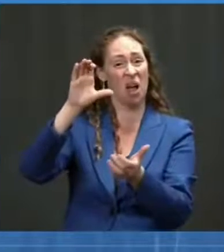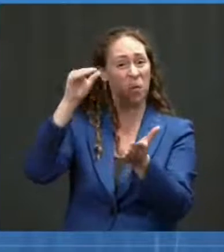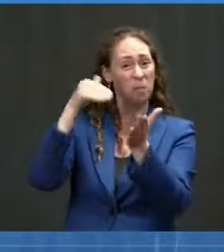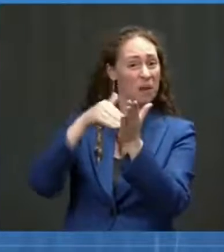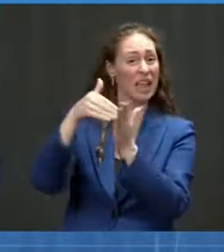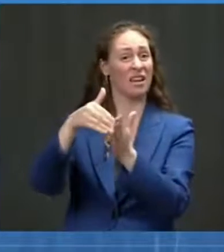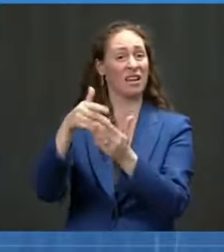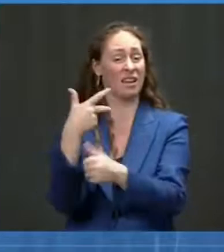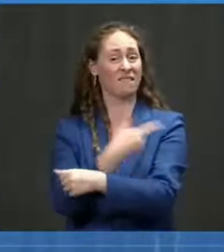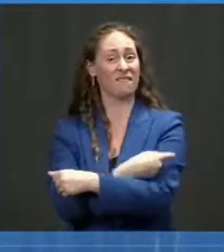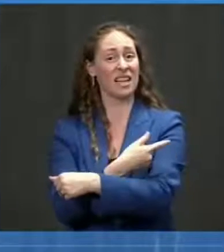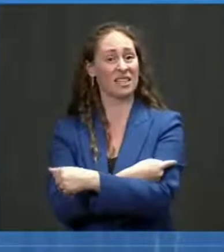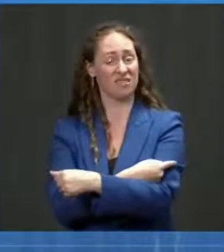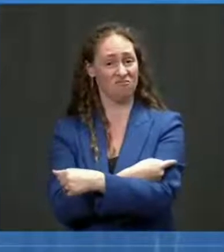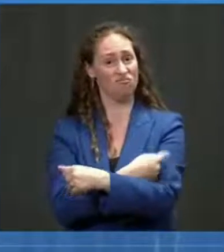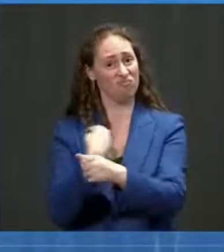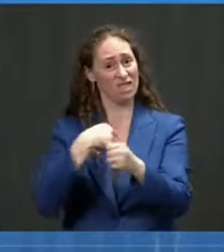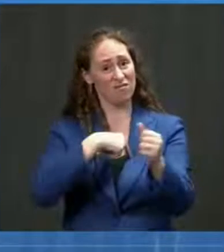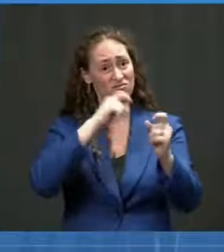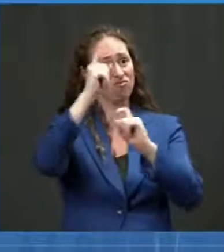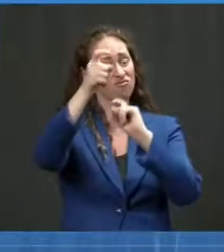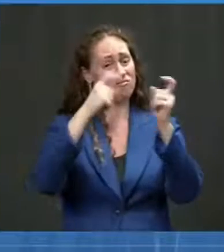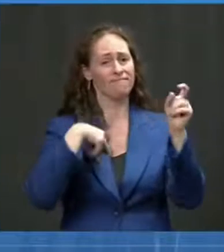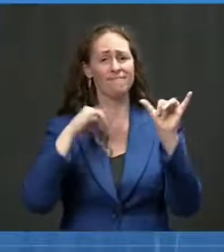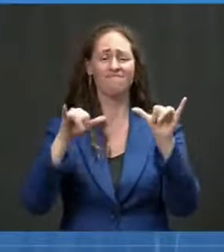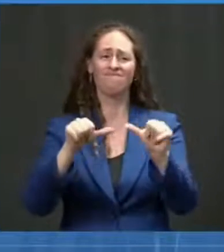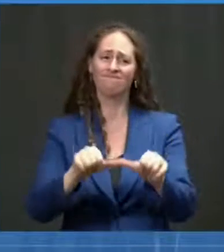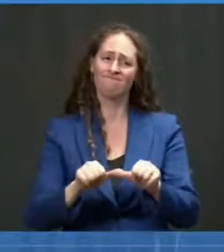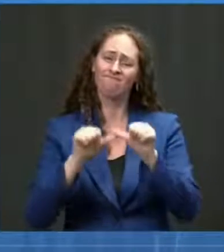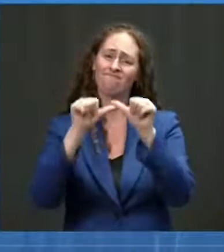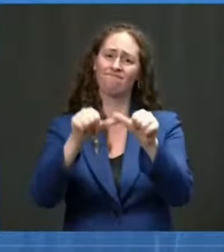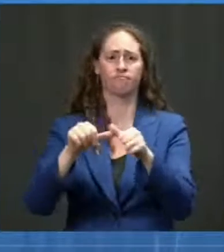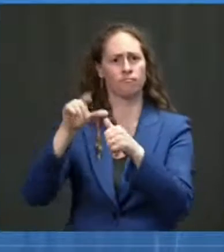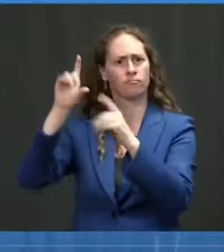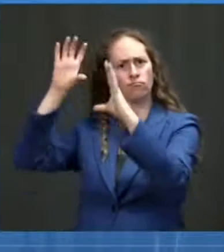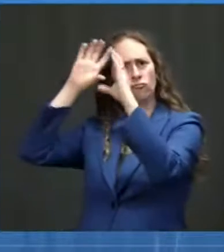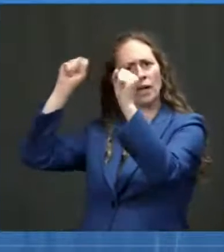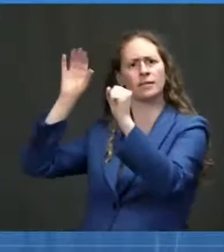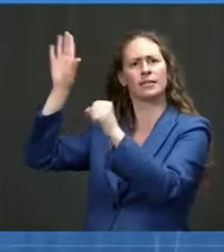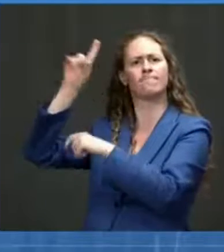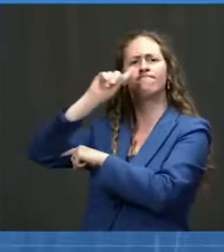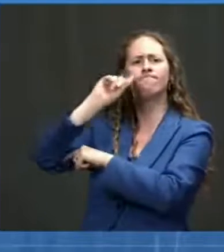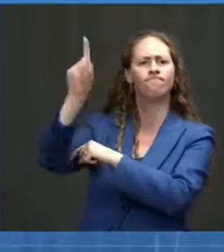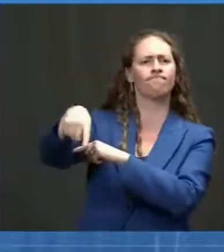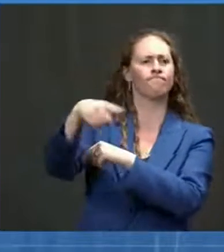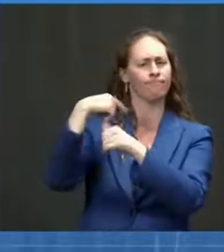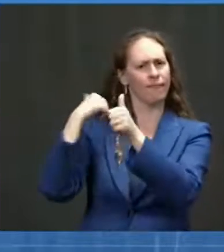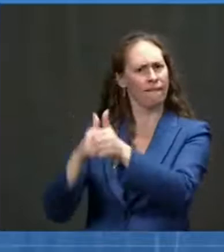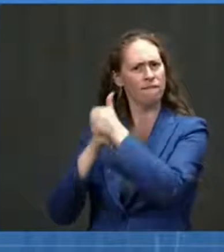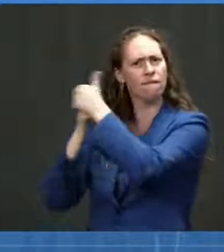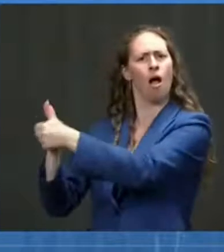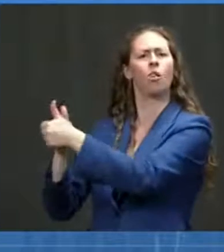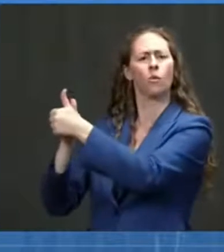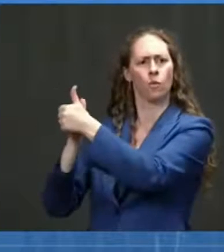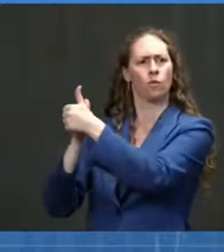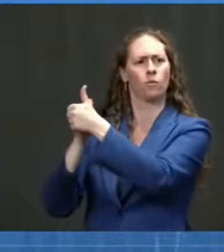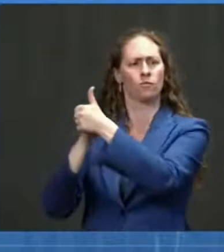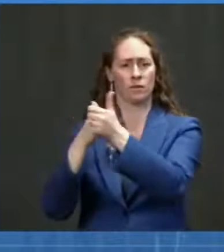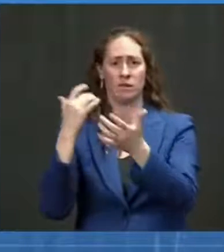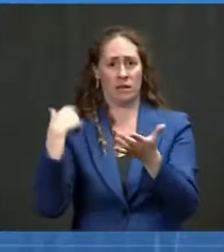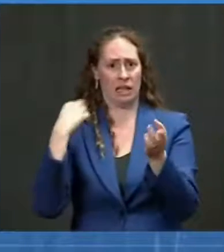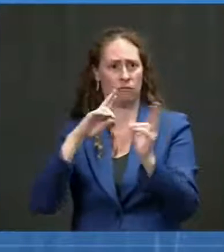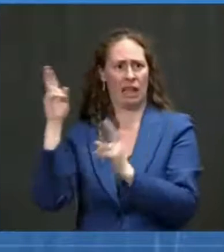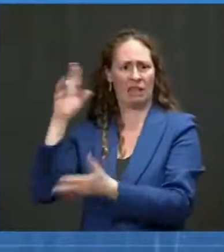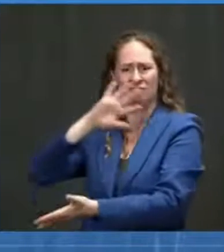We are continuing to serve, as the President has said, as an arsenal for vaccines for the world, and you'll see us